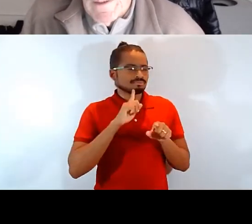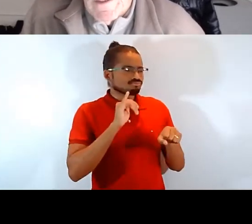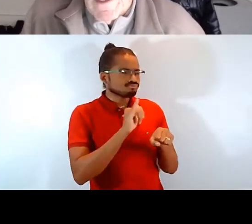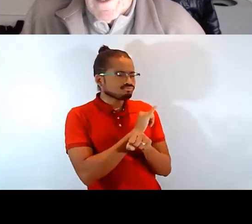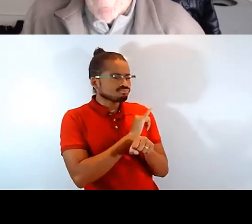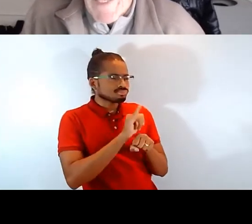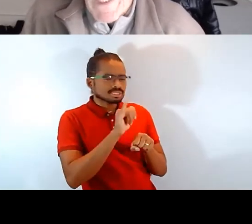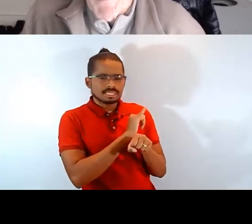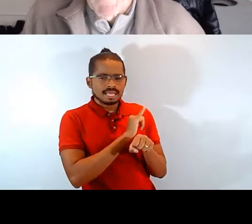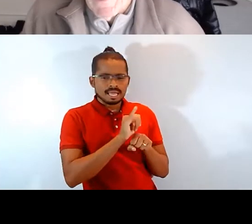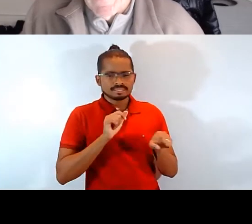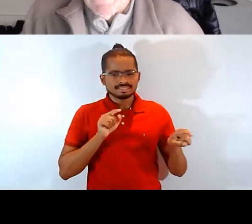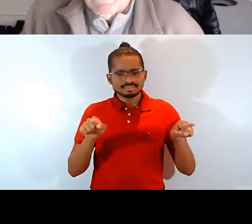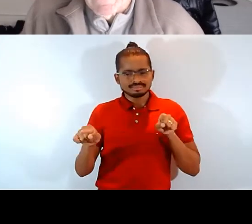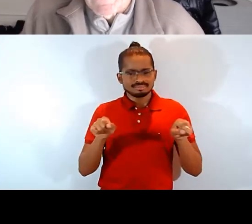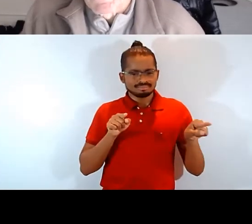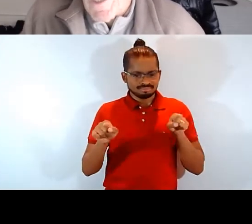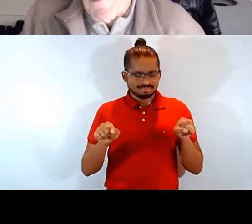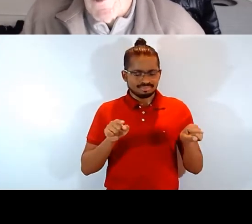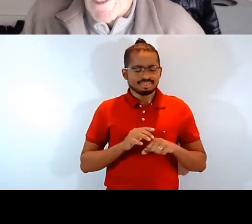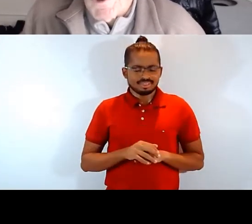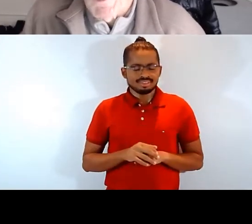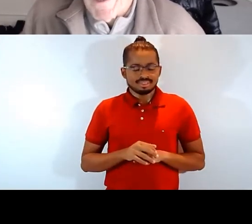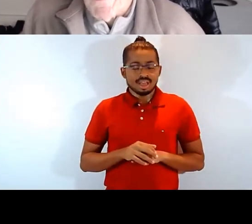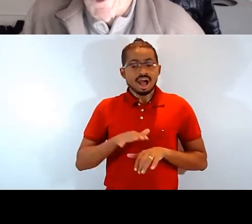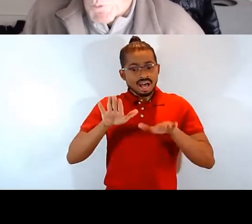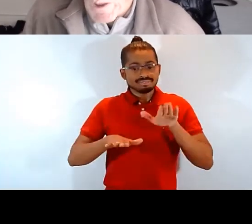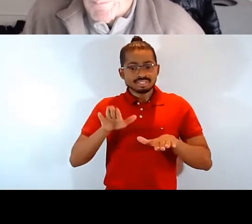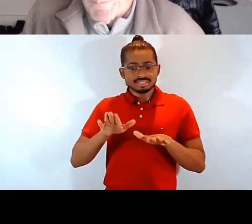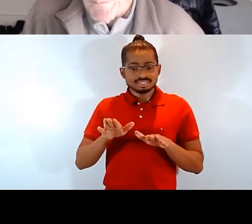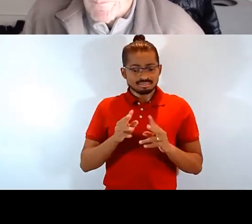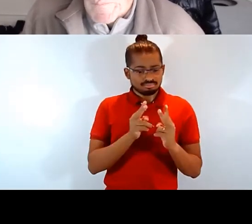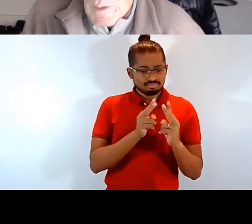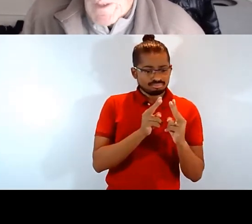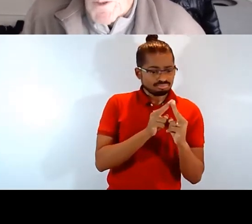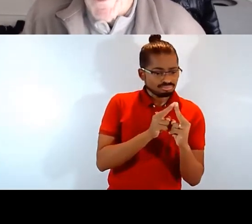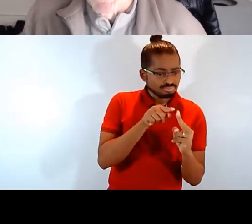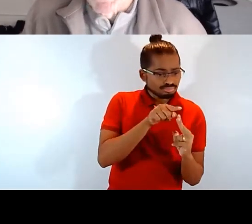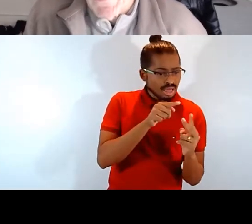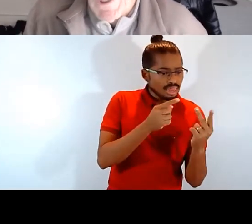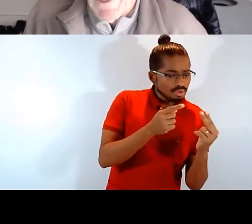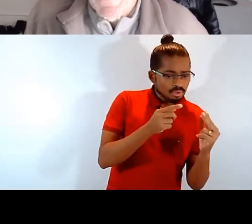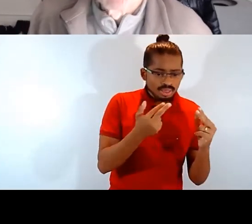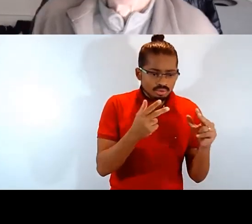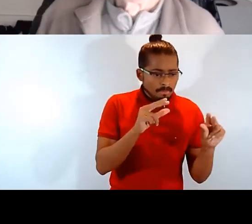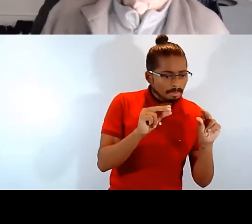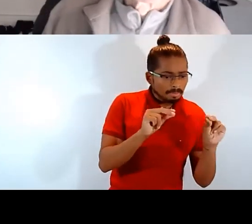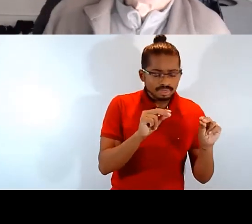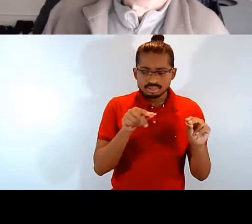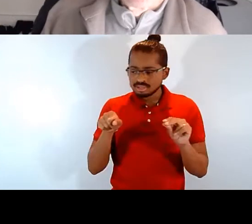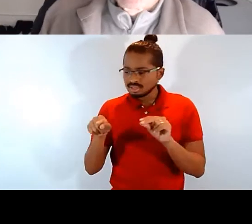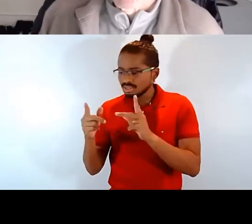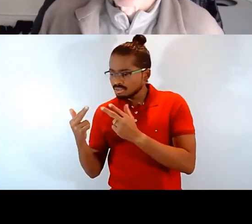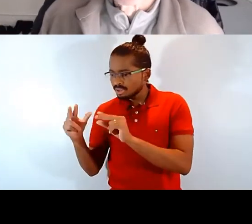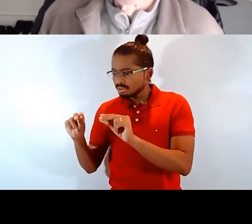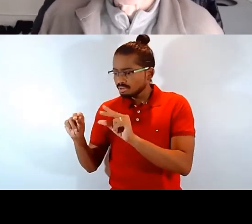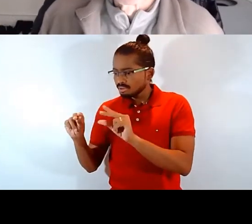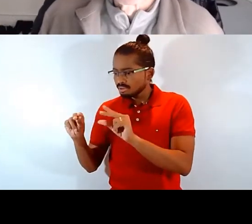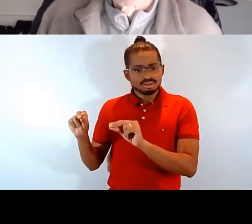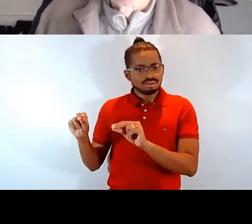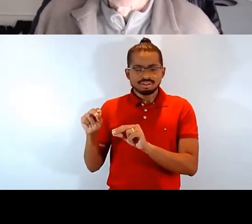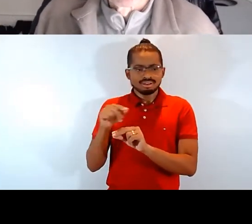pair may apply in other language pairs as well. Okay, next slide, please.